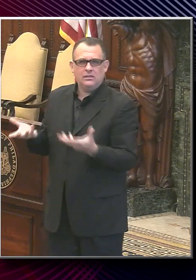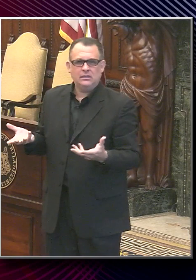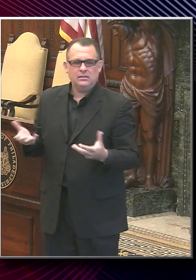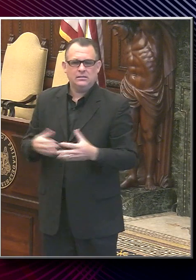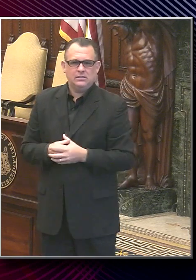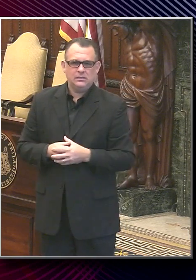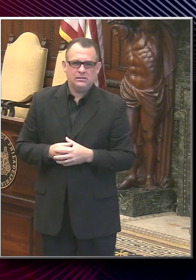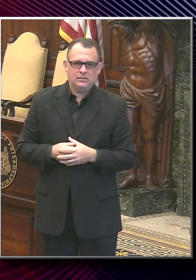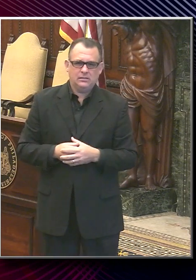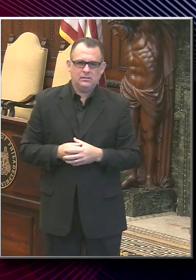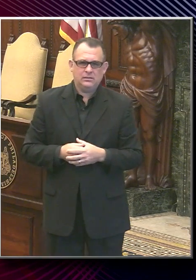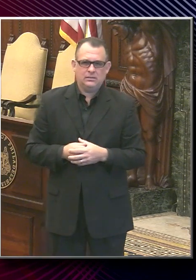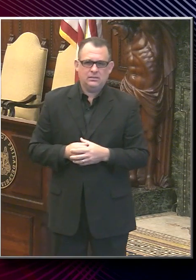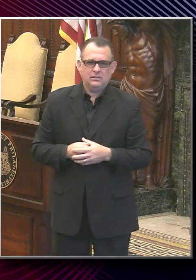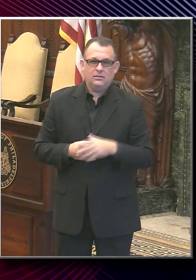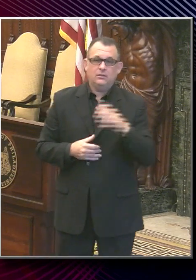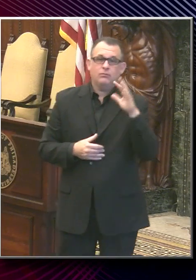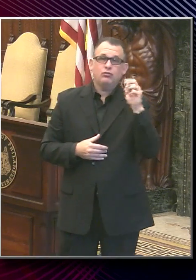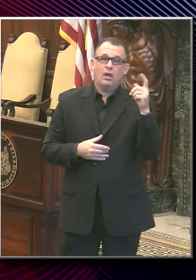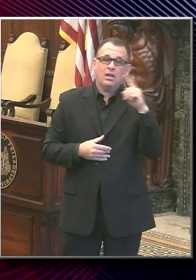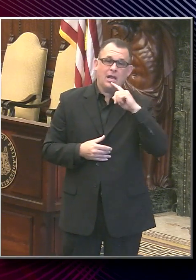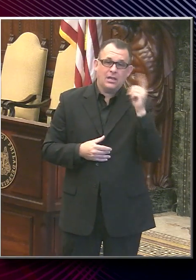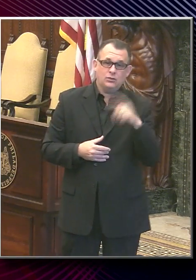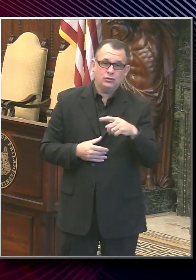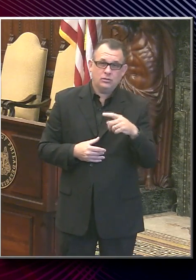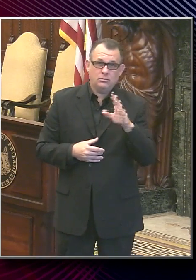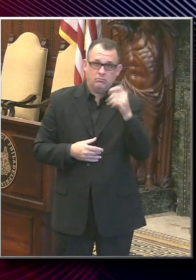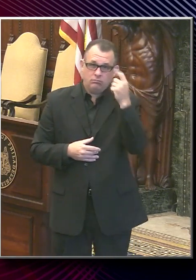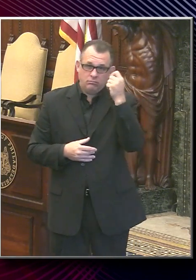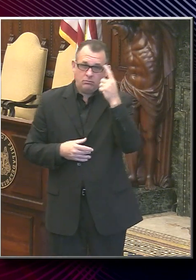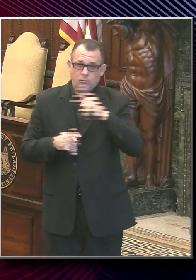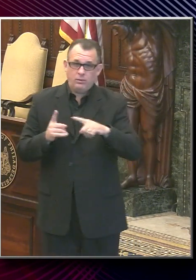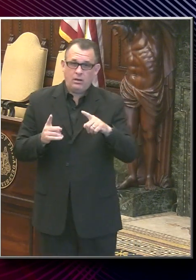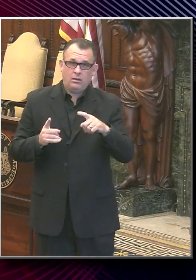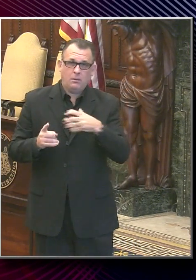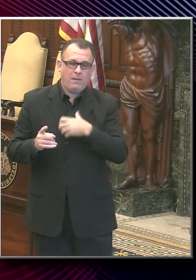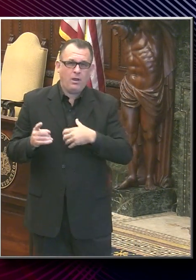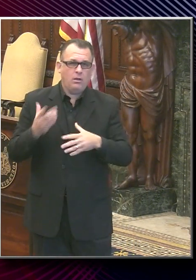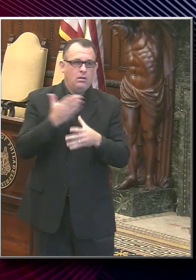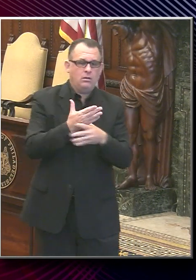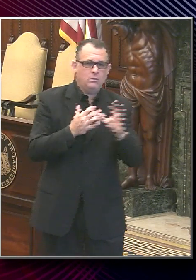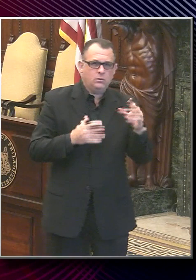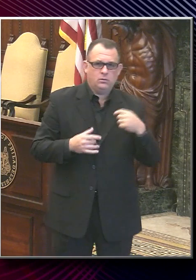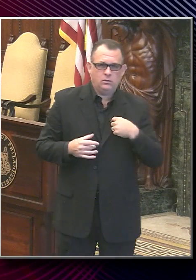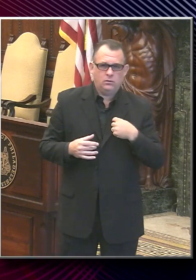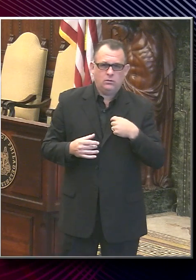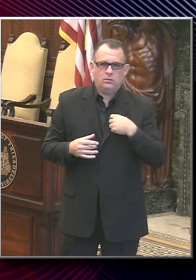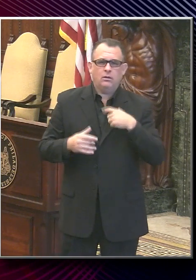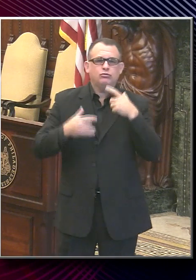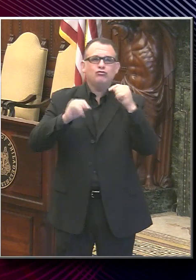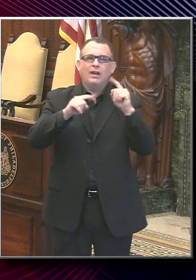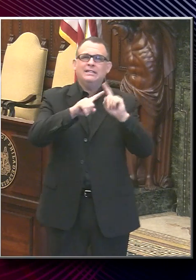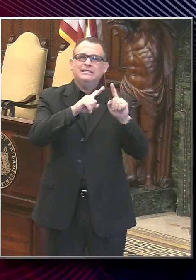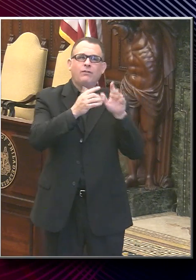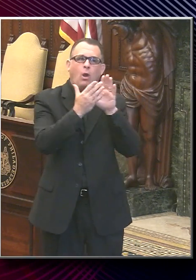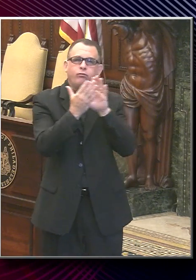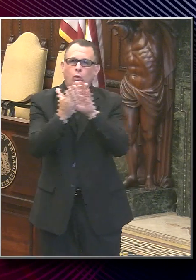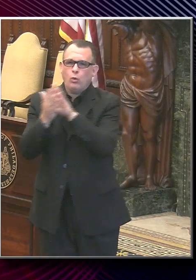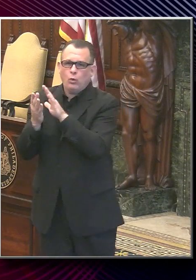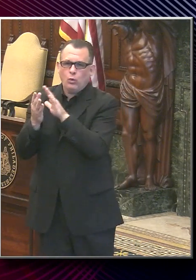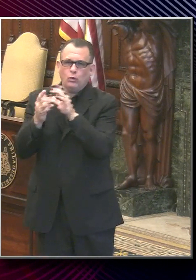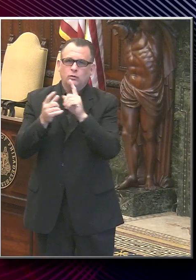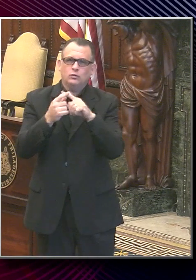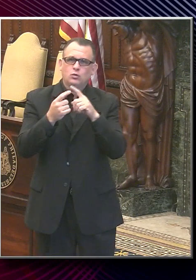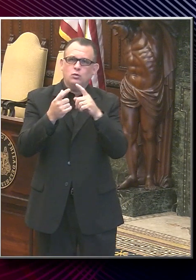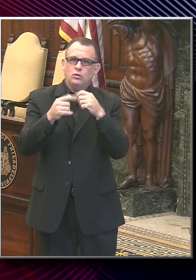Well, and Brian can add to this if he likes. We've been trying different things. We need to keep up with